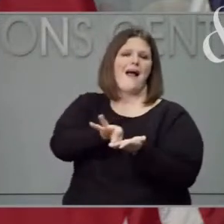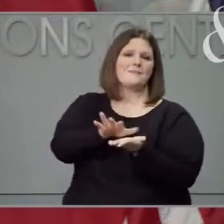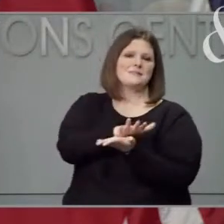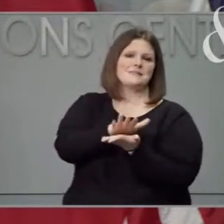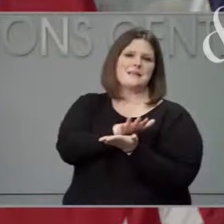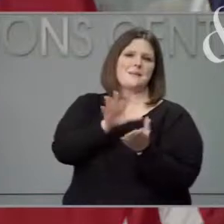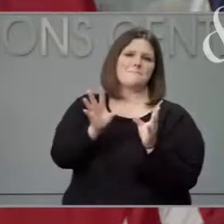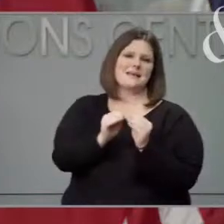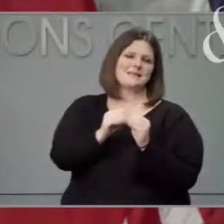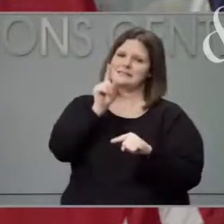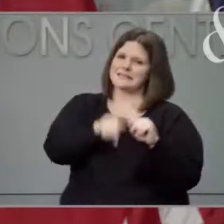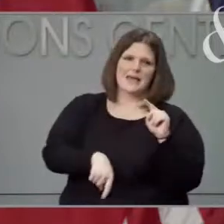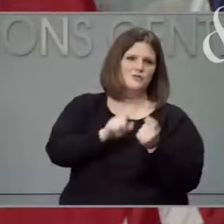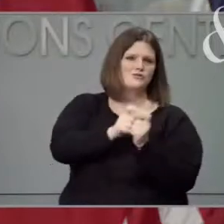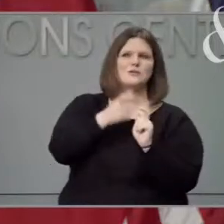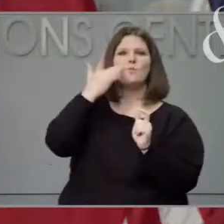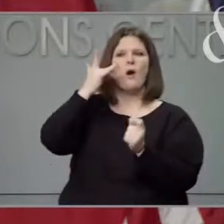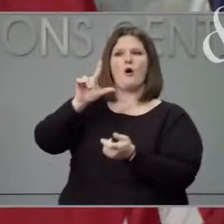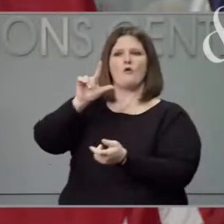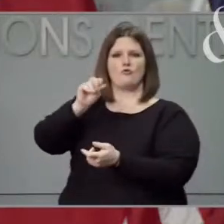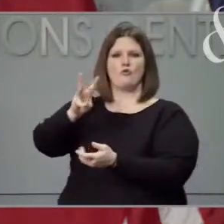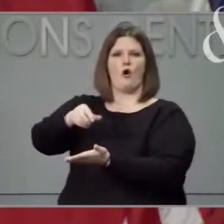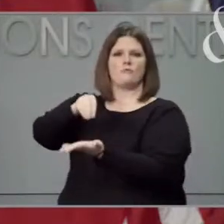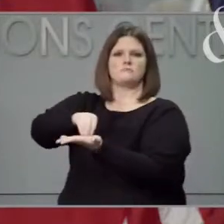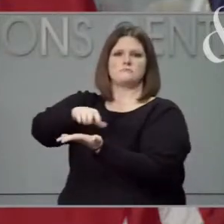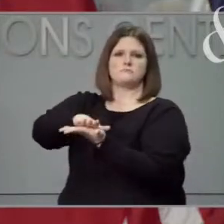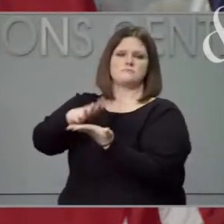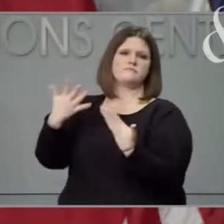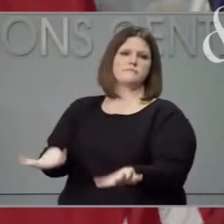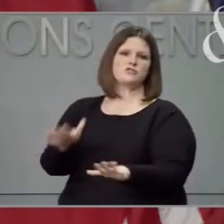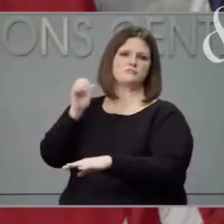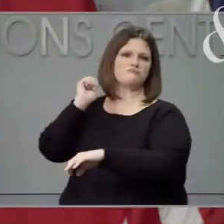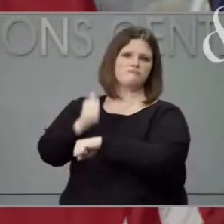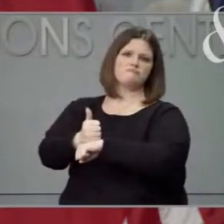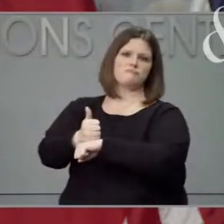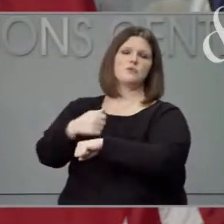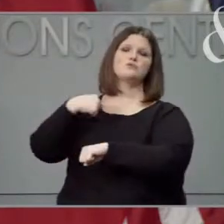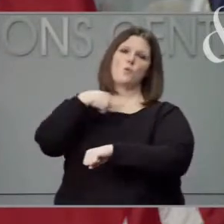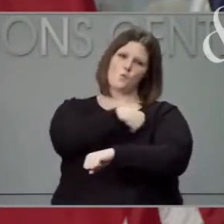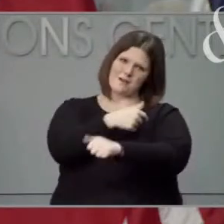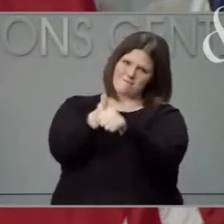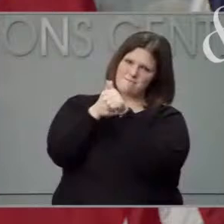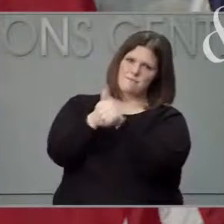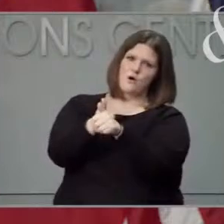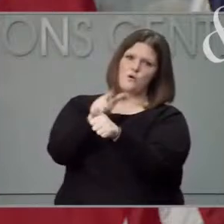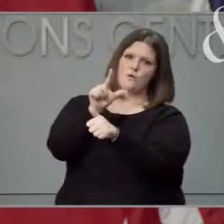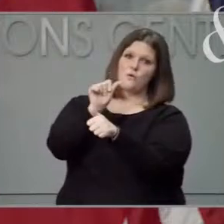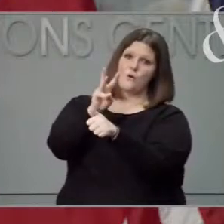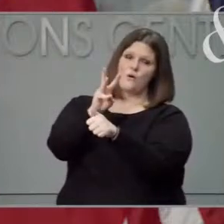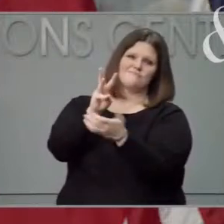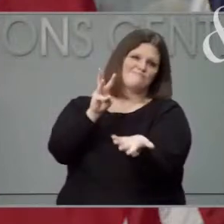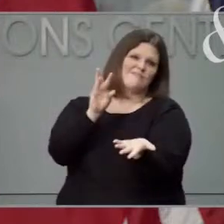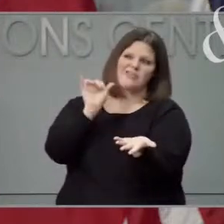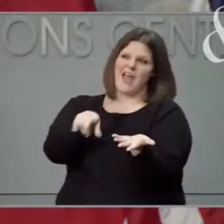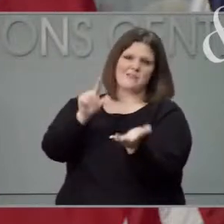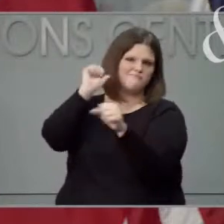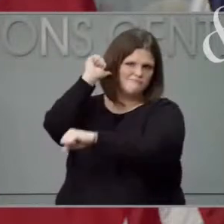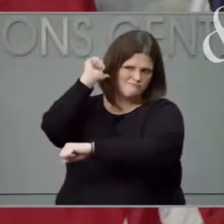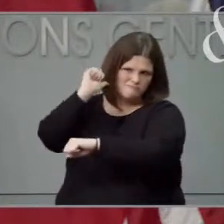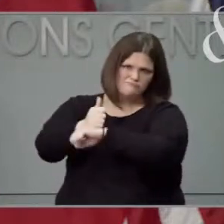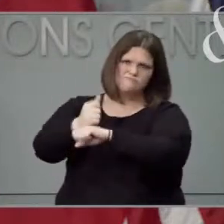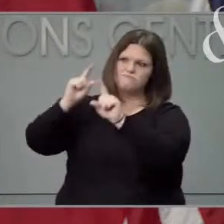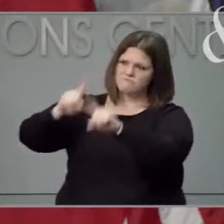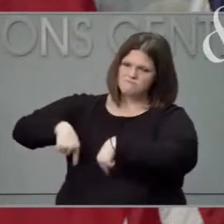for at this point. So we follow the law. The county boards follow these processes, and that's what the law has been. So